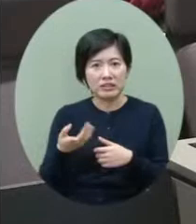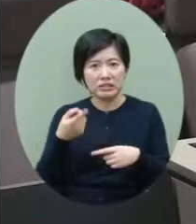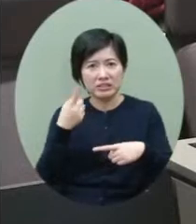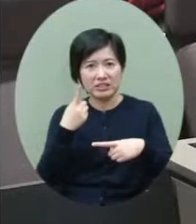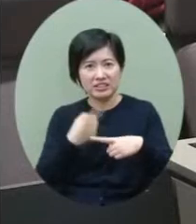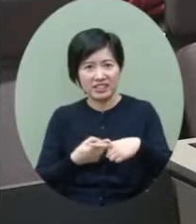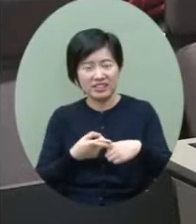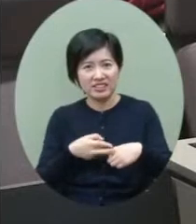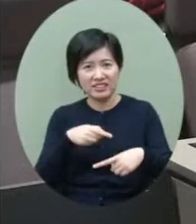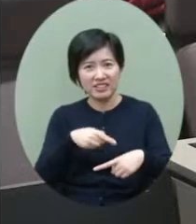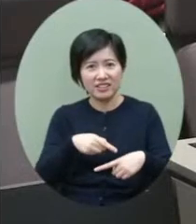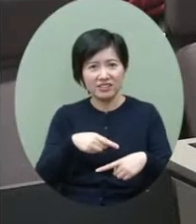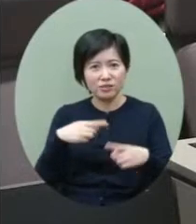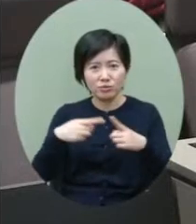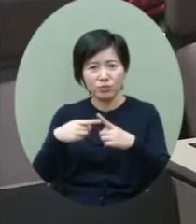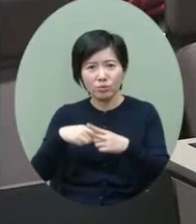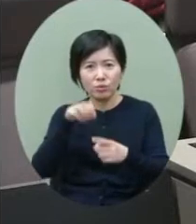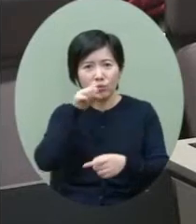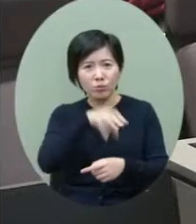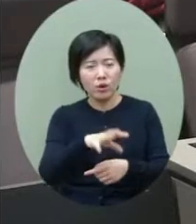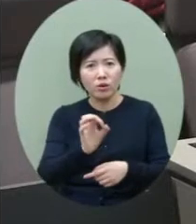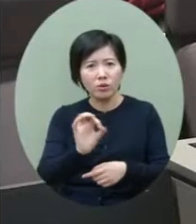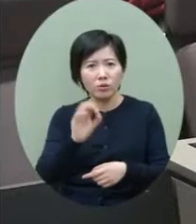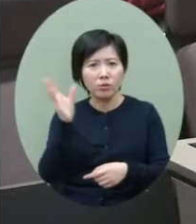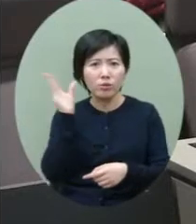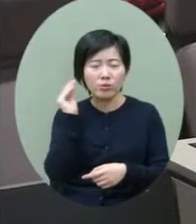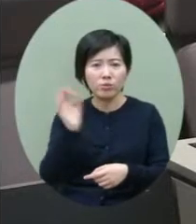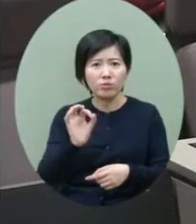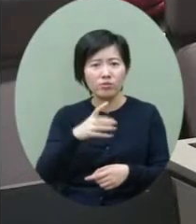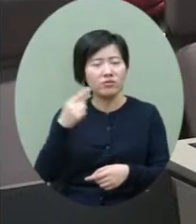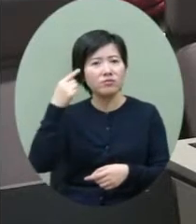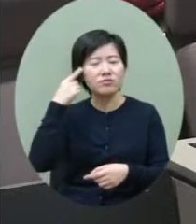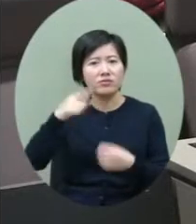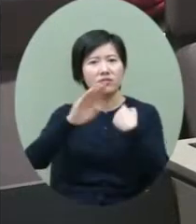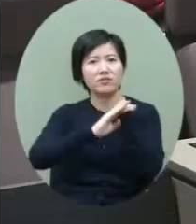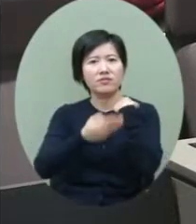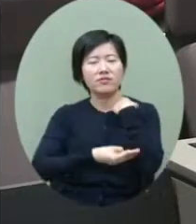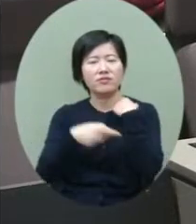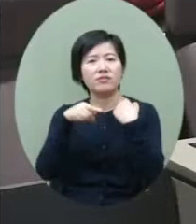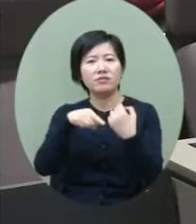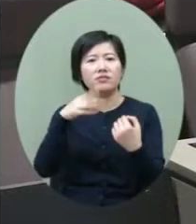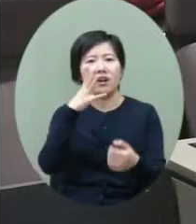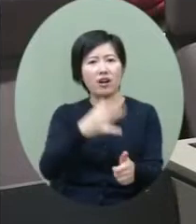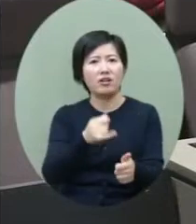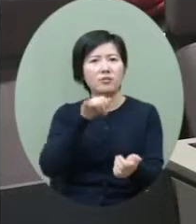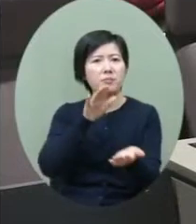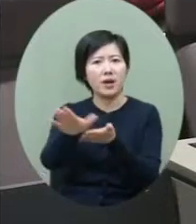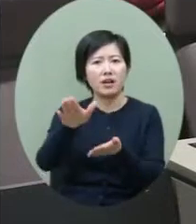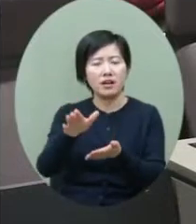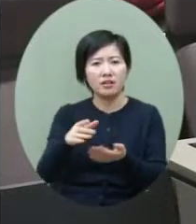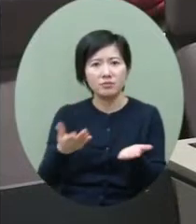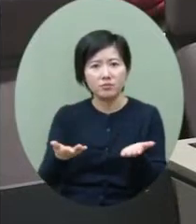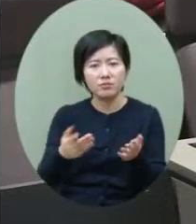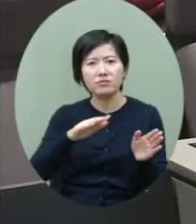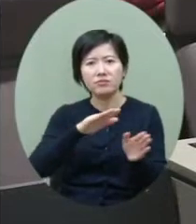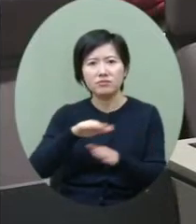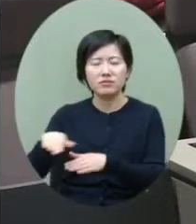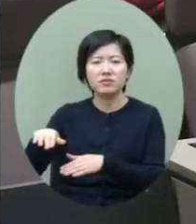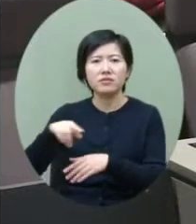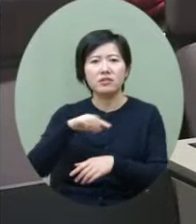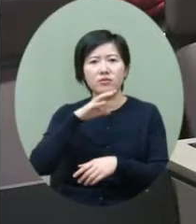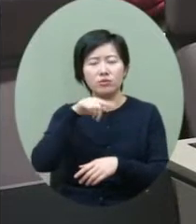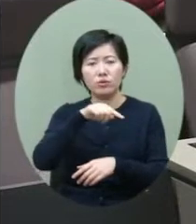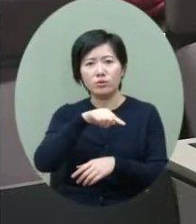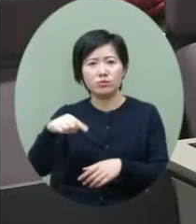fined because they didn't take part in the compulsory testing, and they said they were not notified. So would something